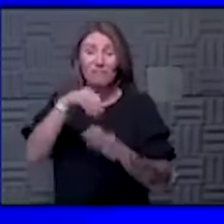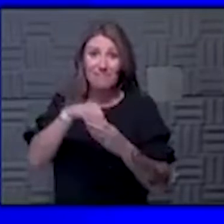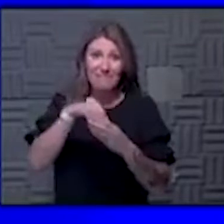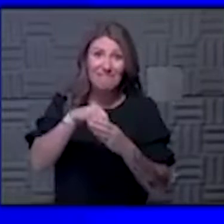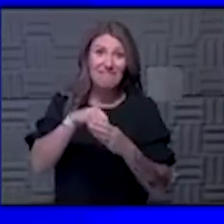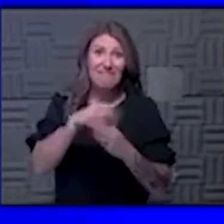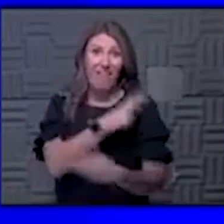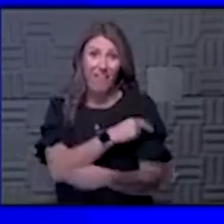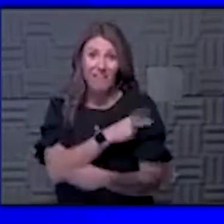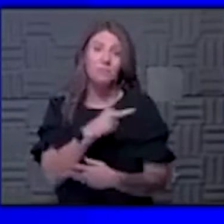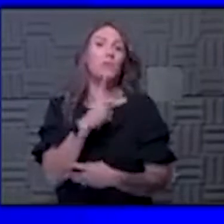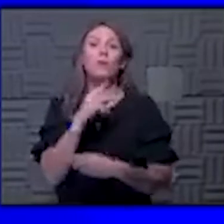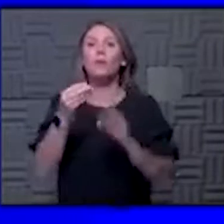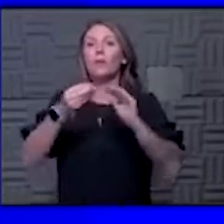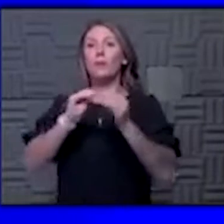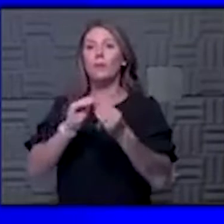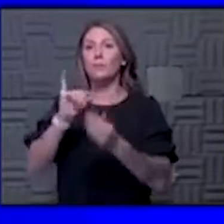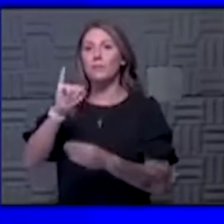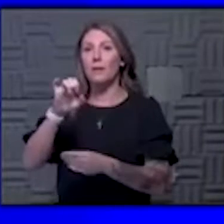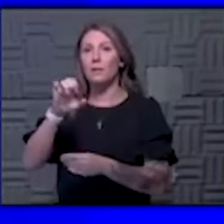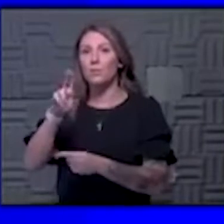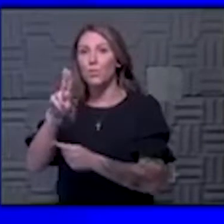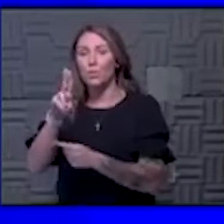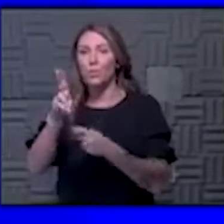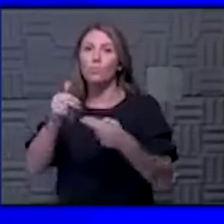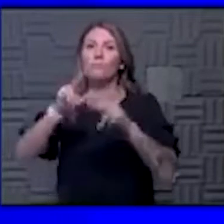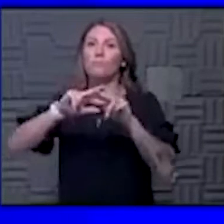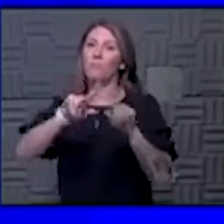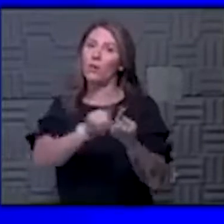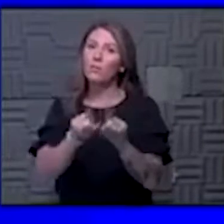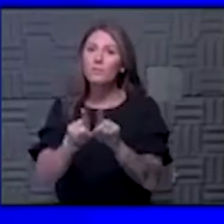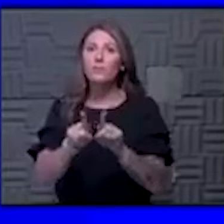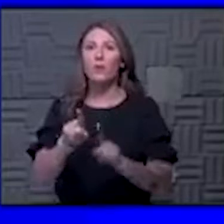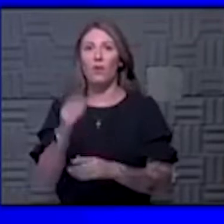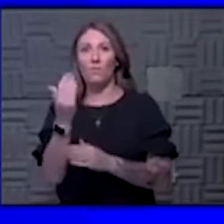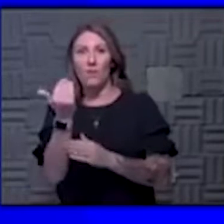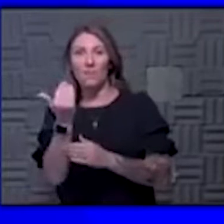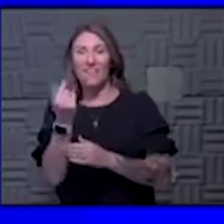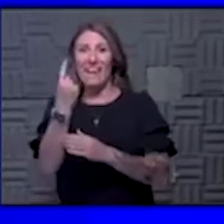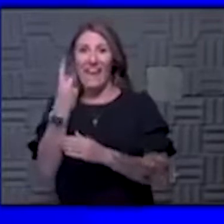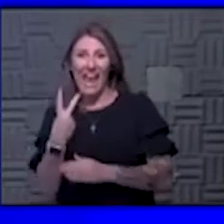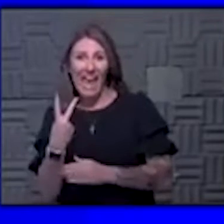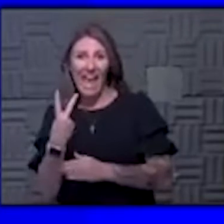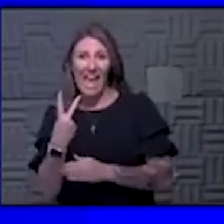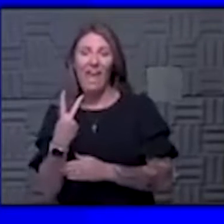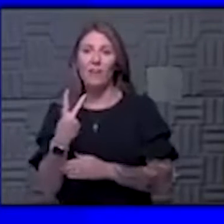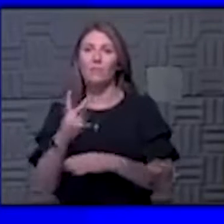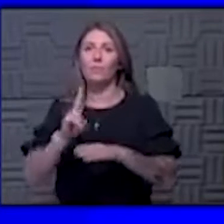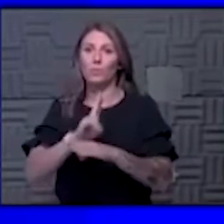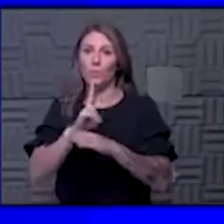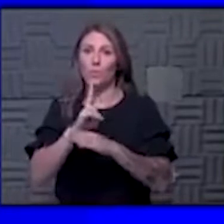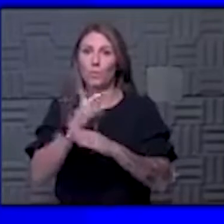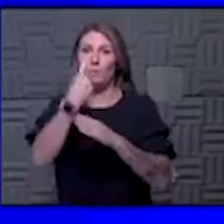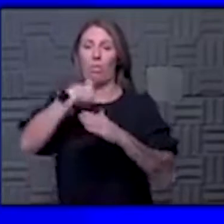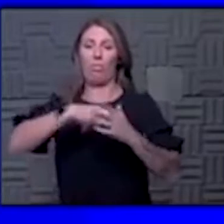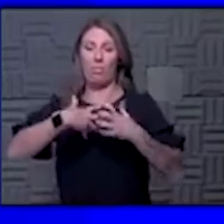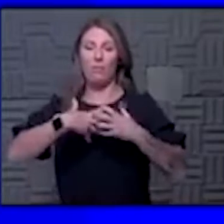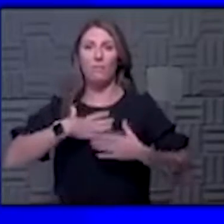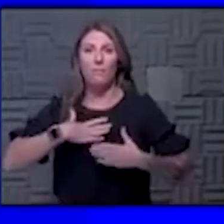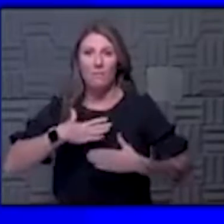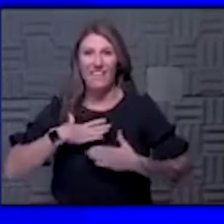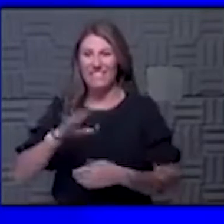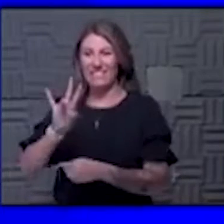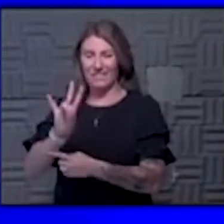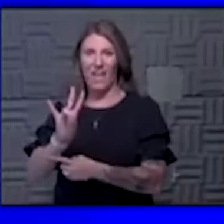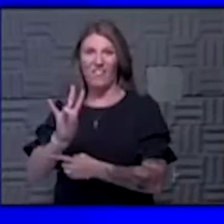good. Our numbers in the ICU continue to rise as well. 15, half of those are on the ventilator, 7 are on the ventilator. We do have